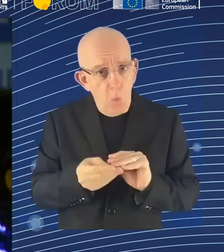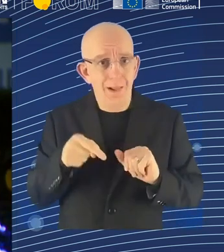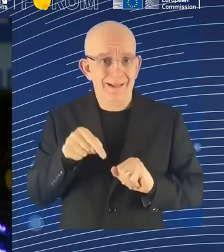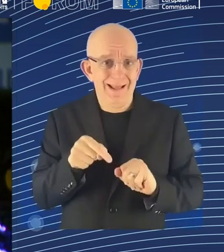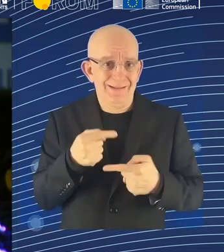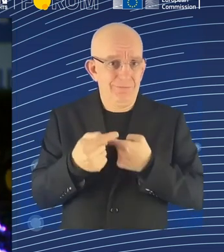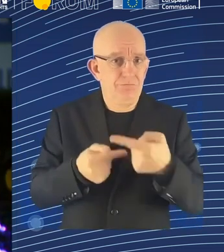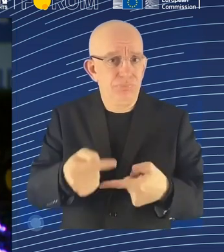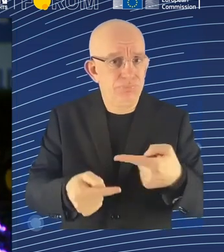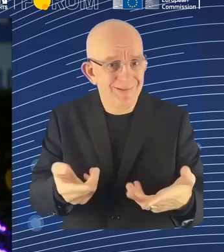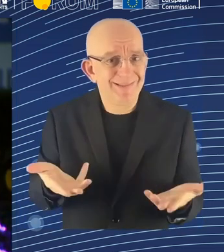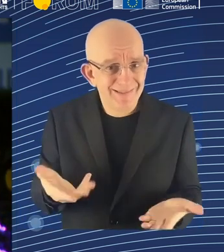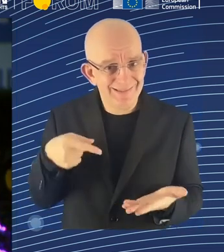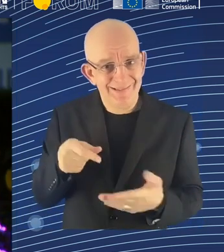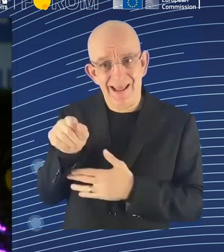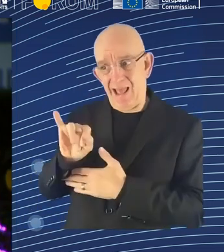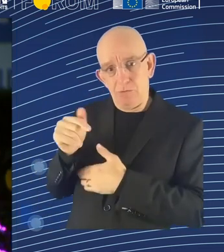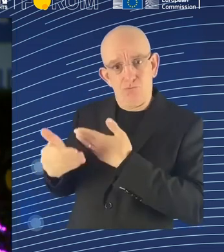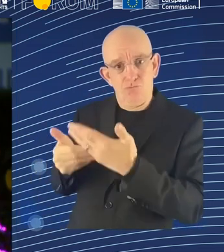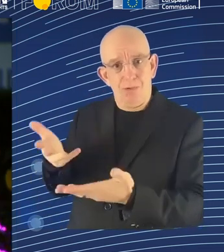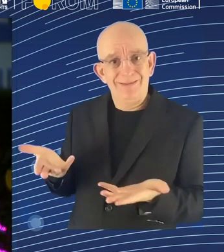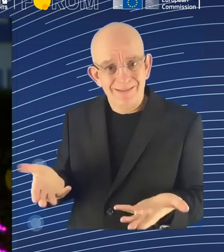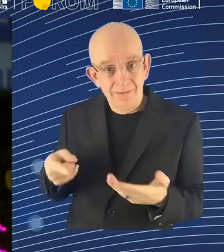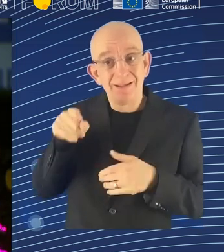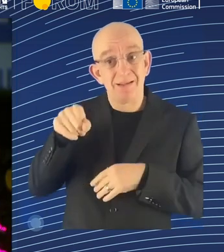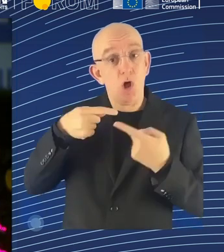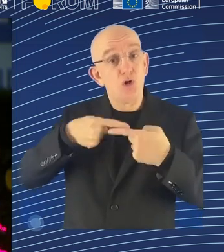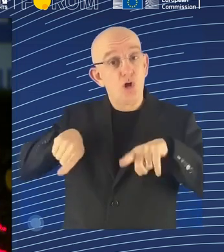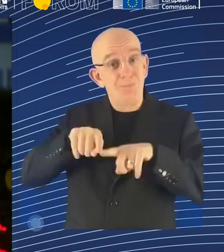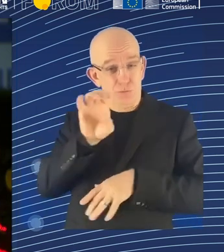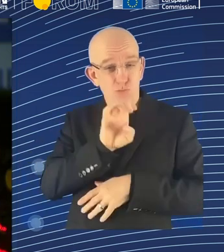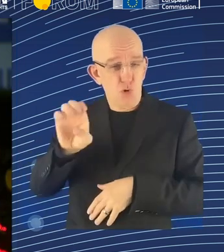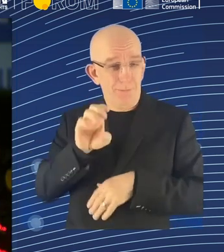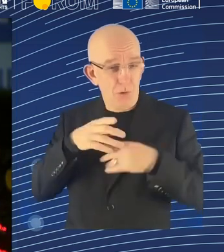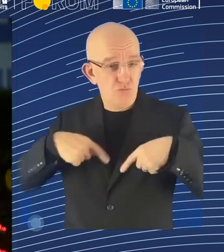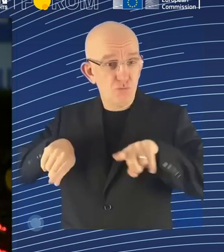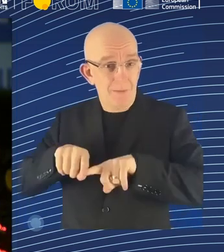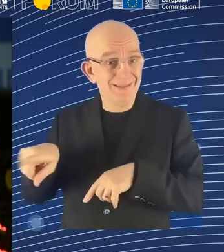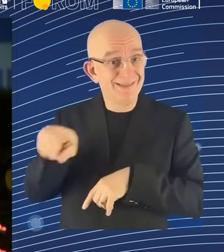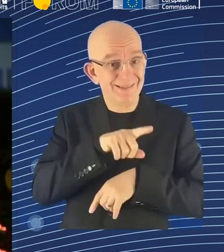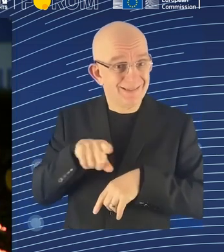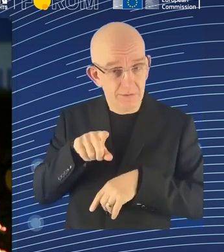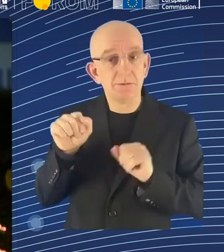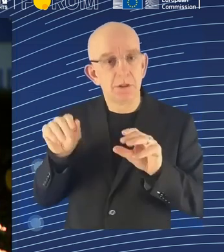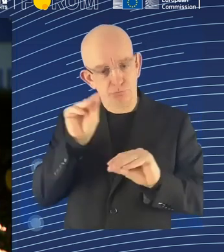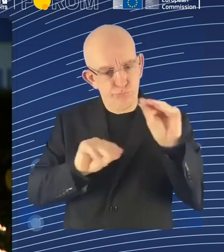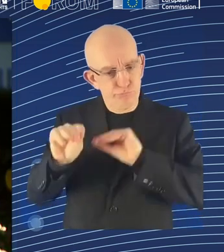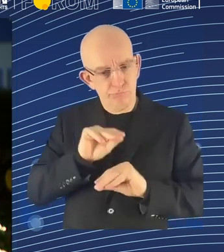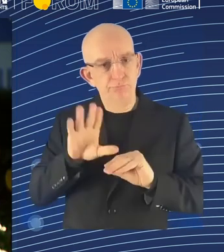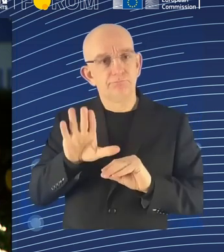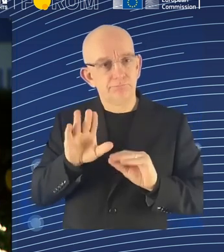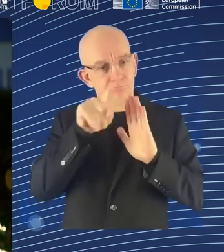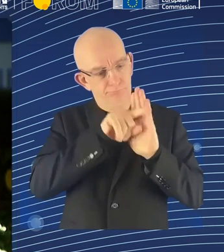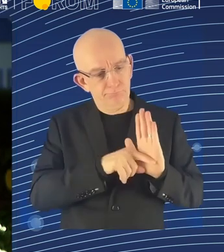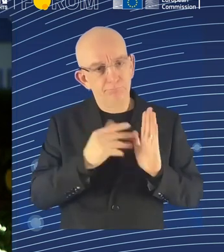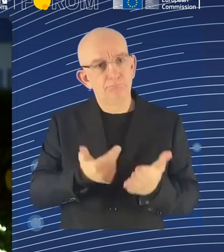drafts its proposal. But it's only a proposal. We are not the legislators. Governance is very important, you know. When I was teaching